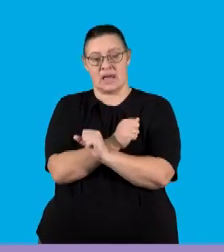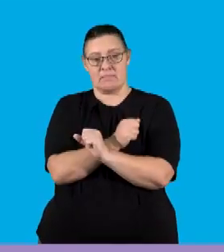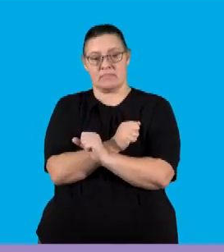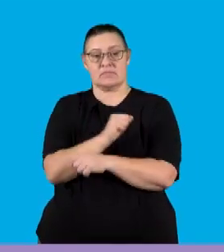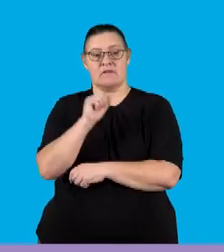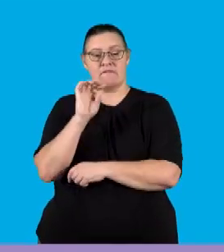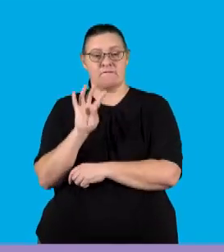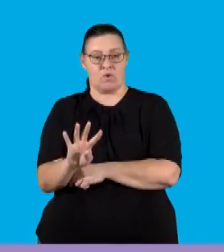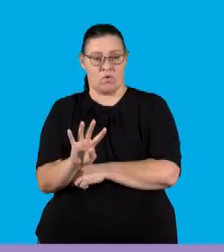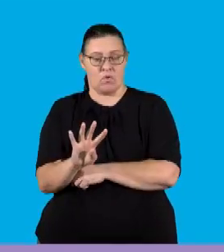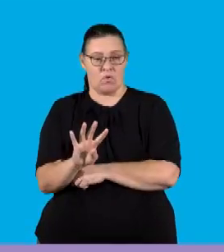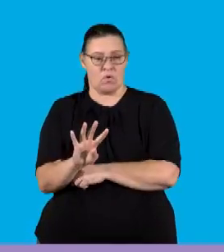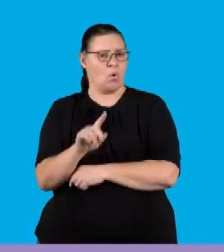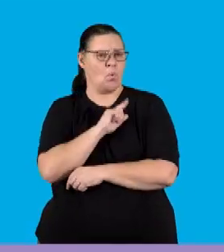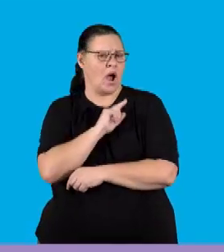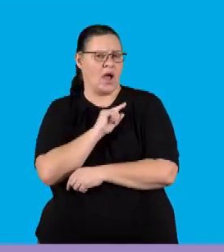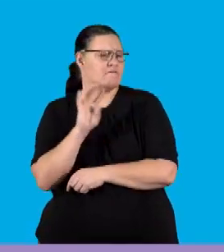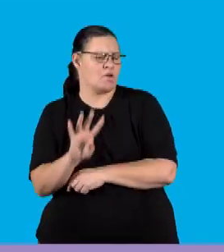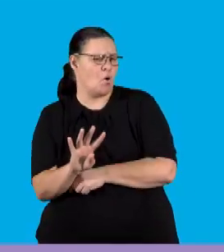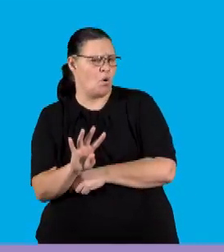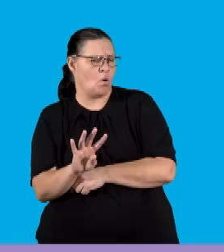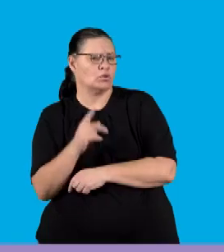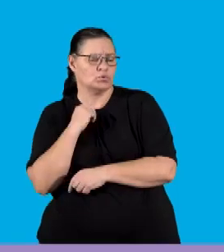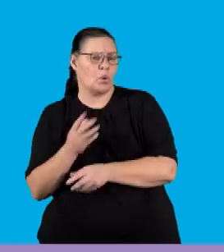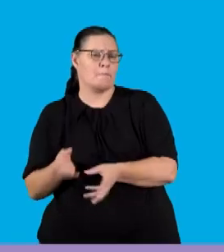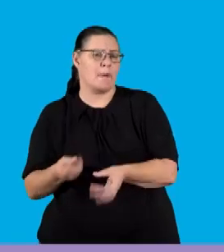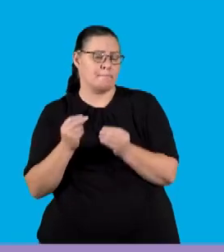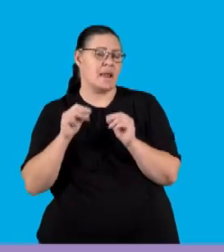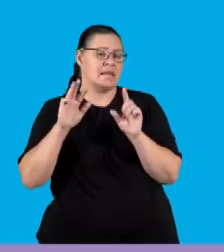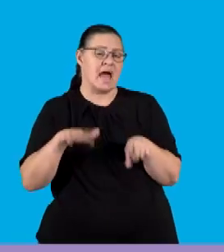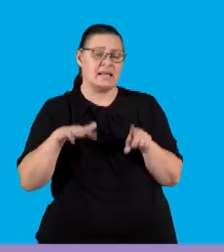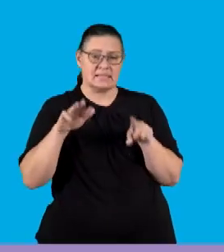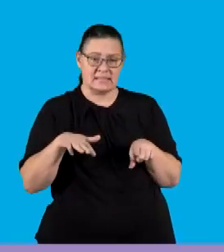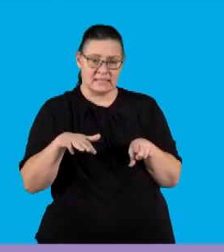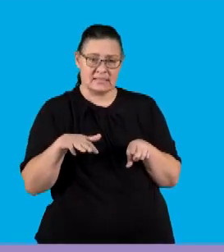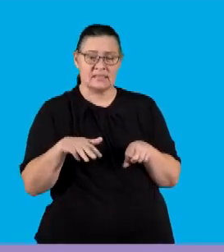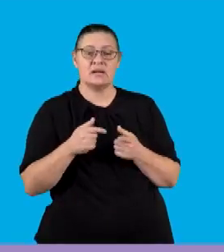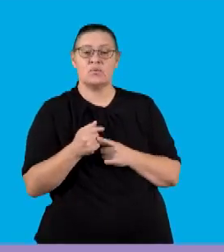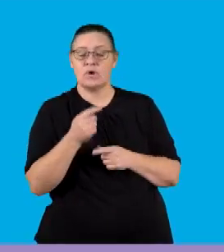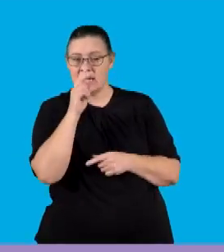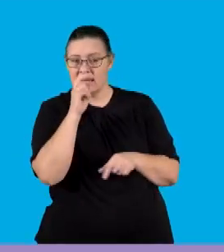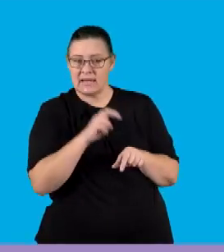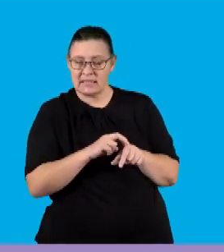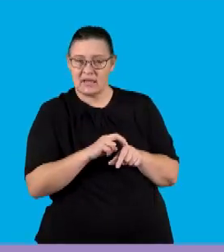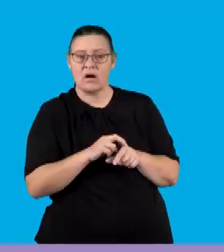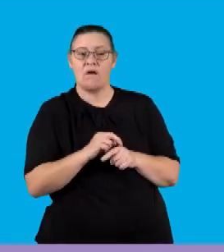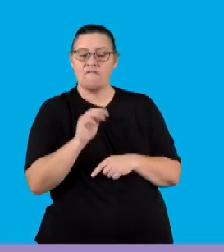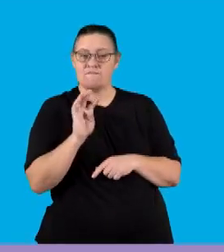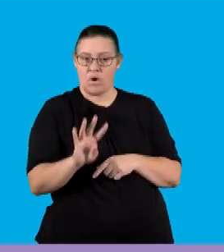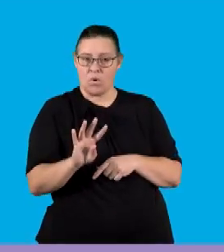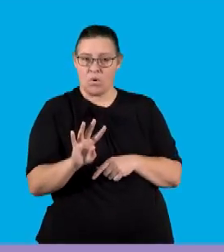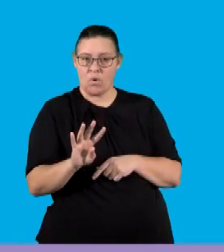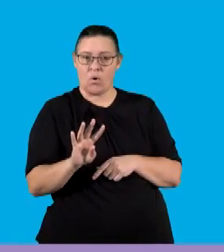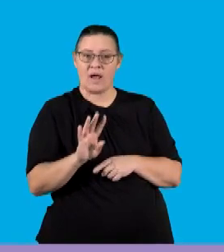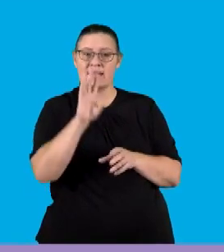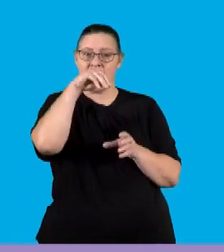by 4. Why are we using 4? Because for us to get 19 as an output value, we used 4